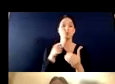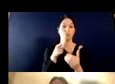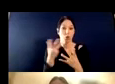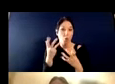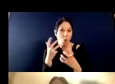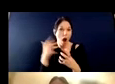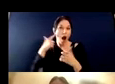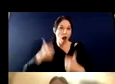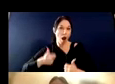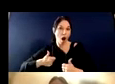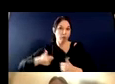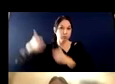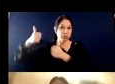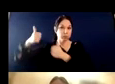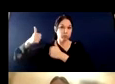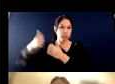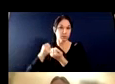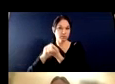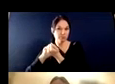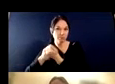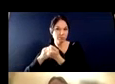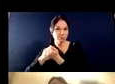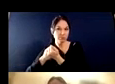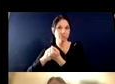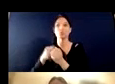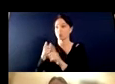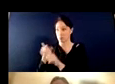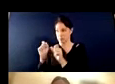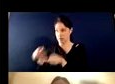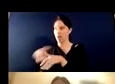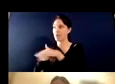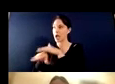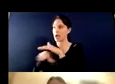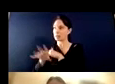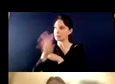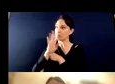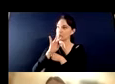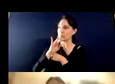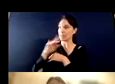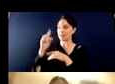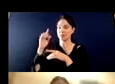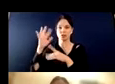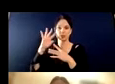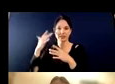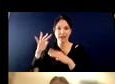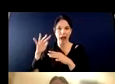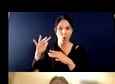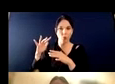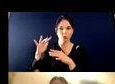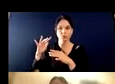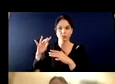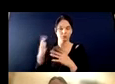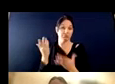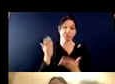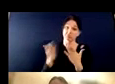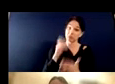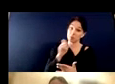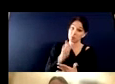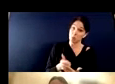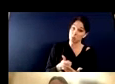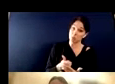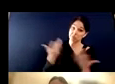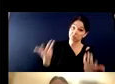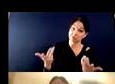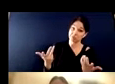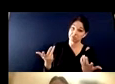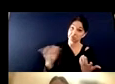can have access to these speech sounds? Or maybe you don't want to amplify them, you don't want to amplify sound, excuse